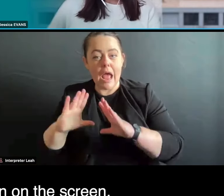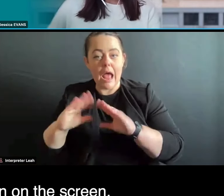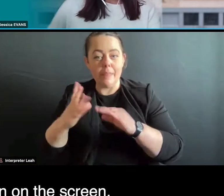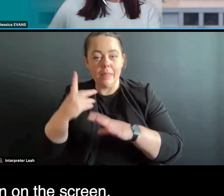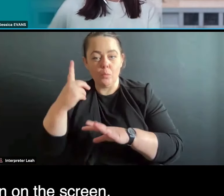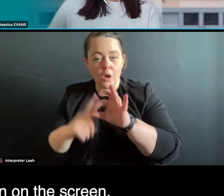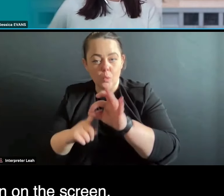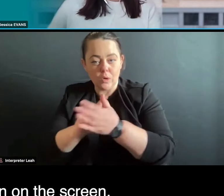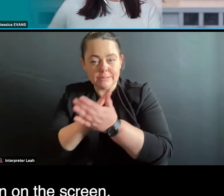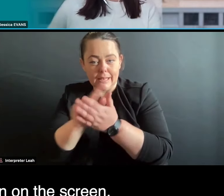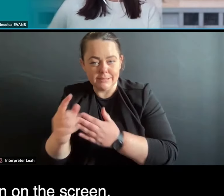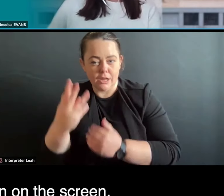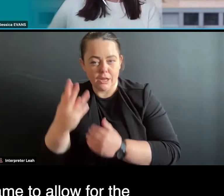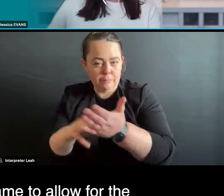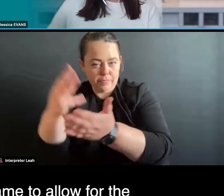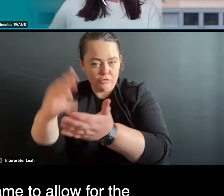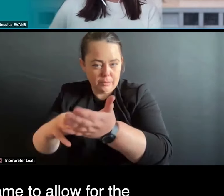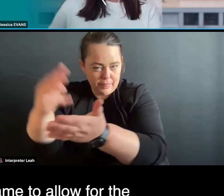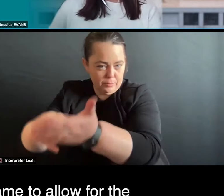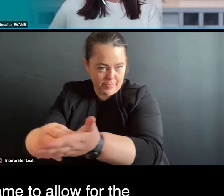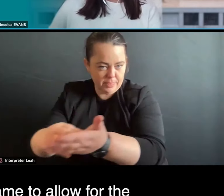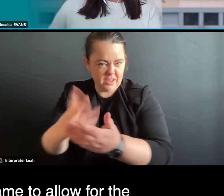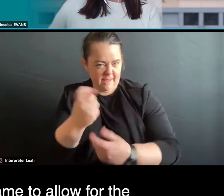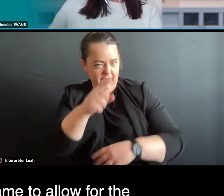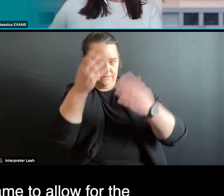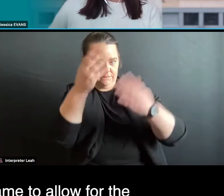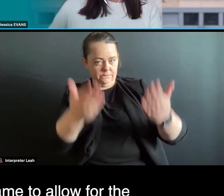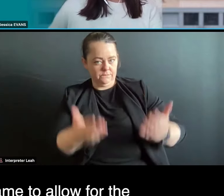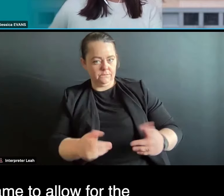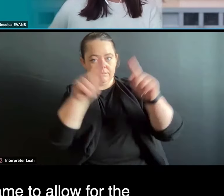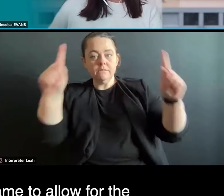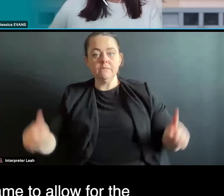on the screen. There is an extended